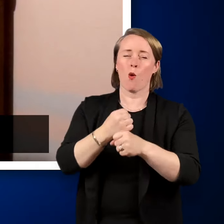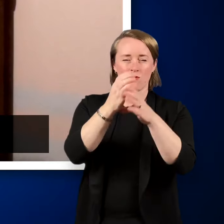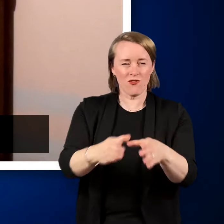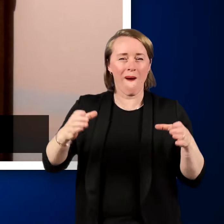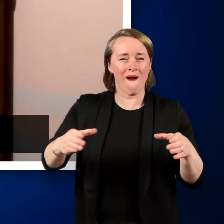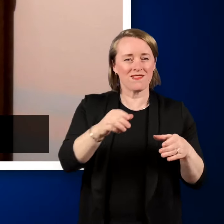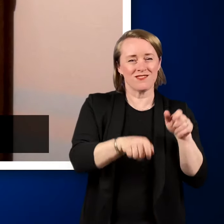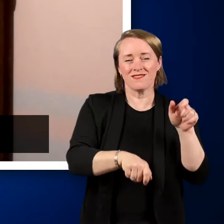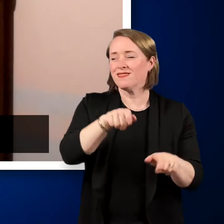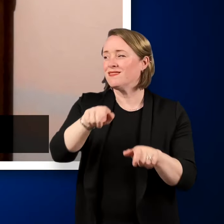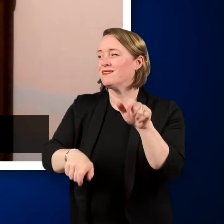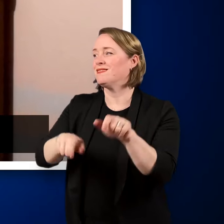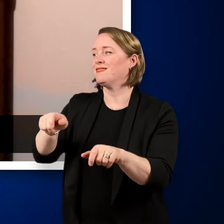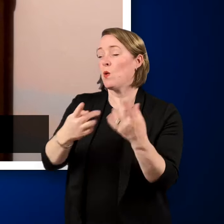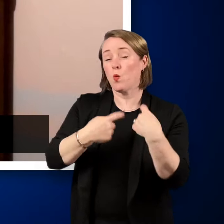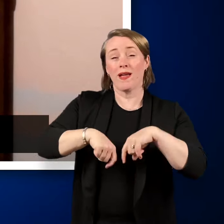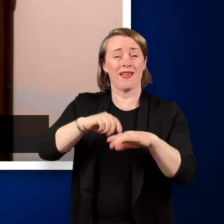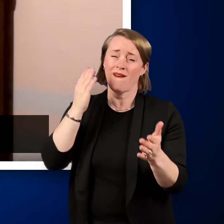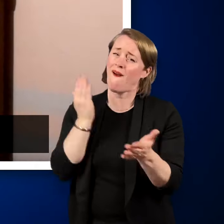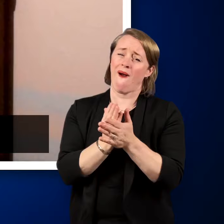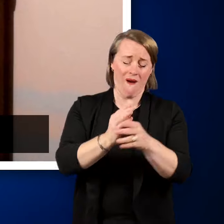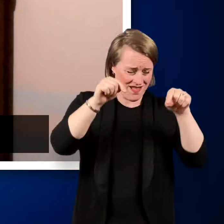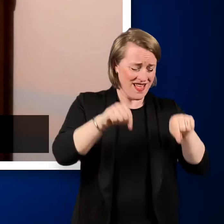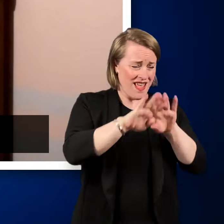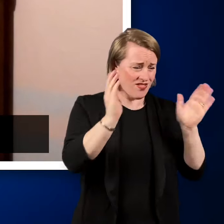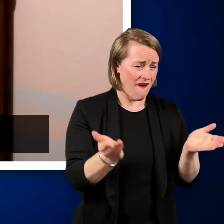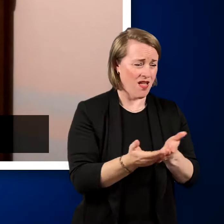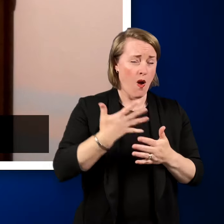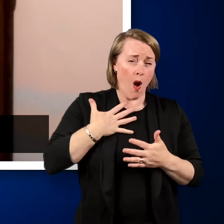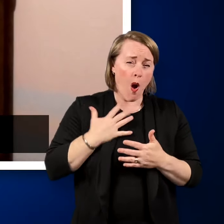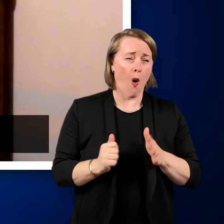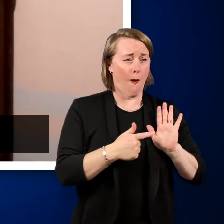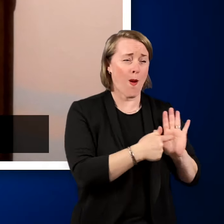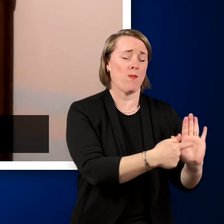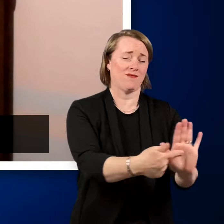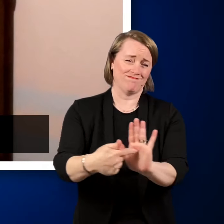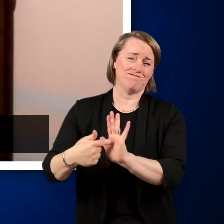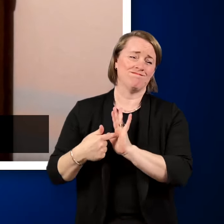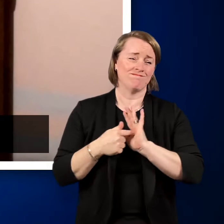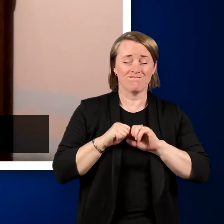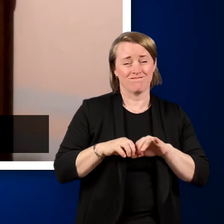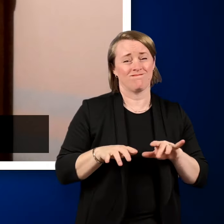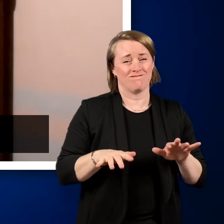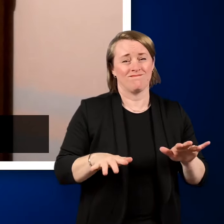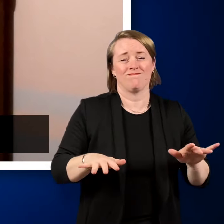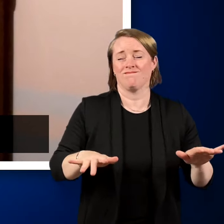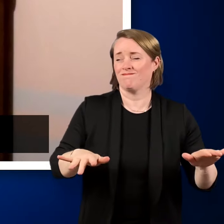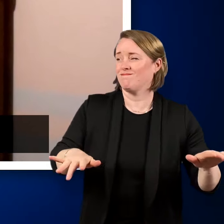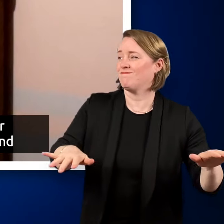are your church, and we are the hope on